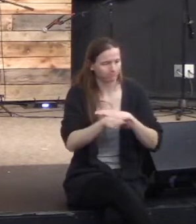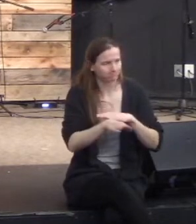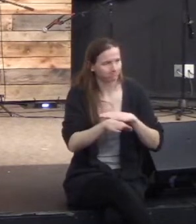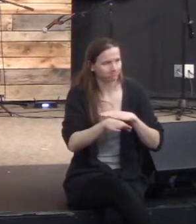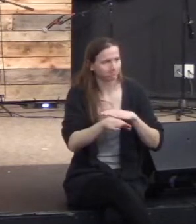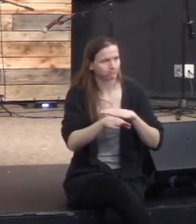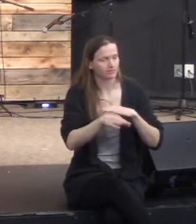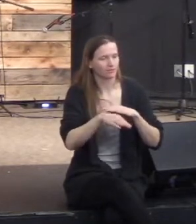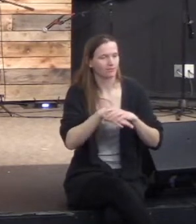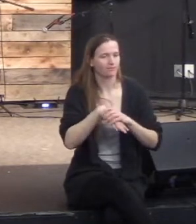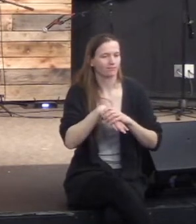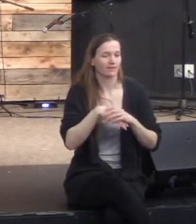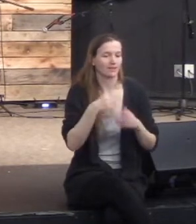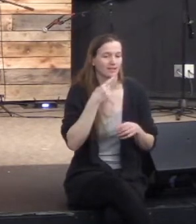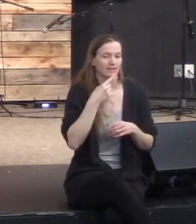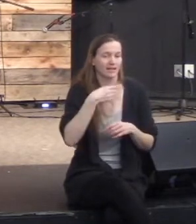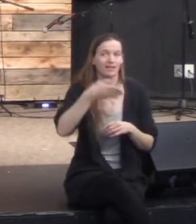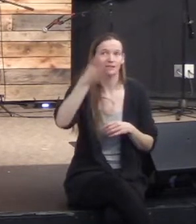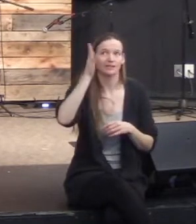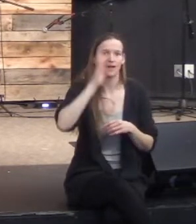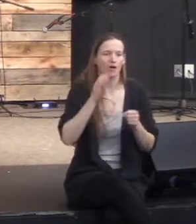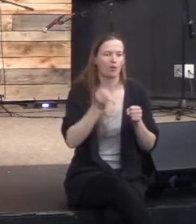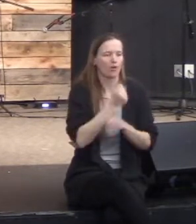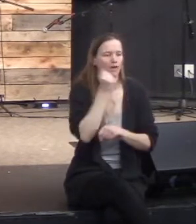and you said, God will prevail,